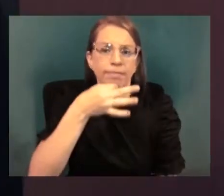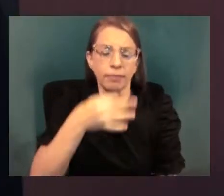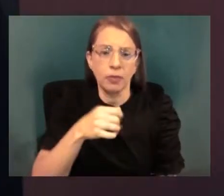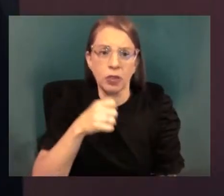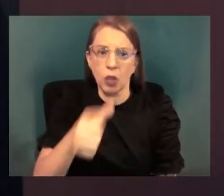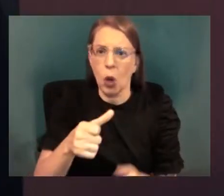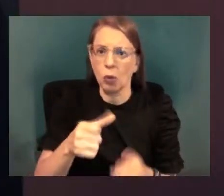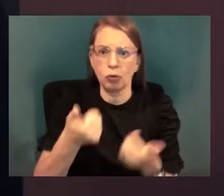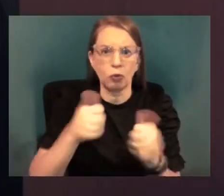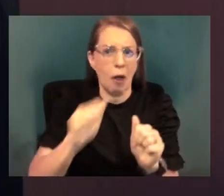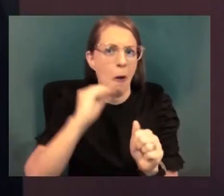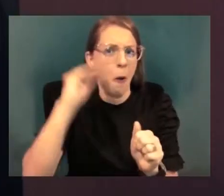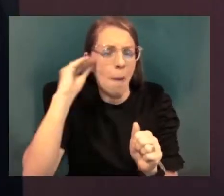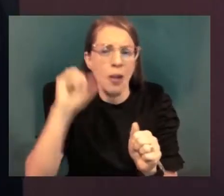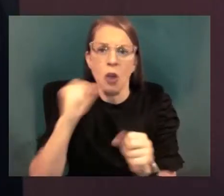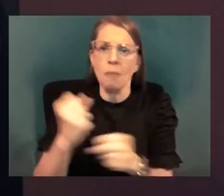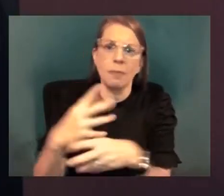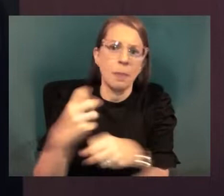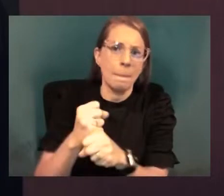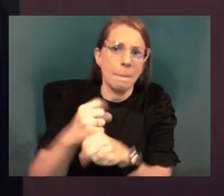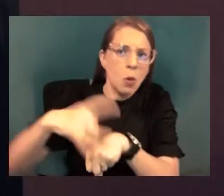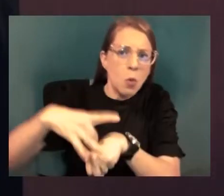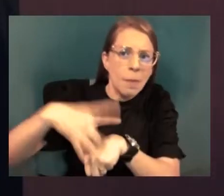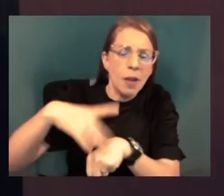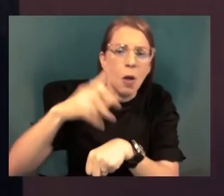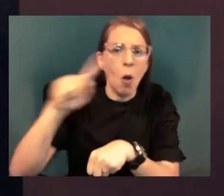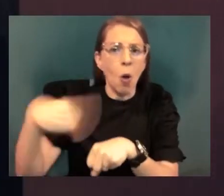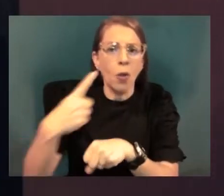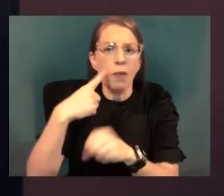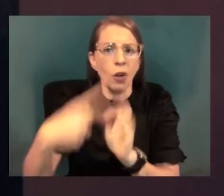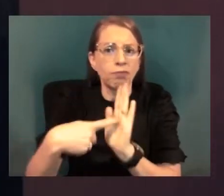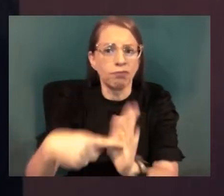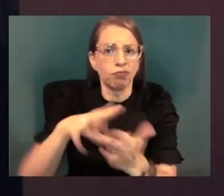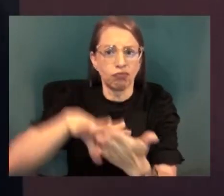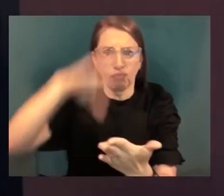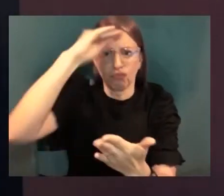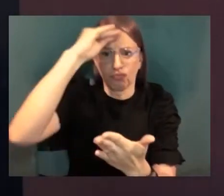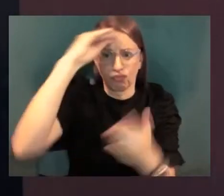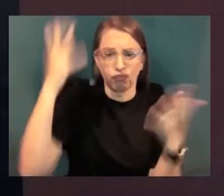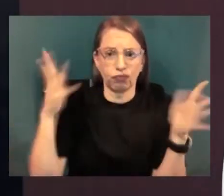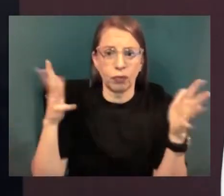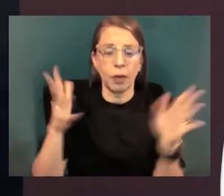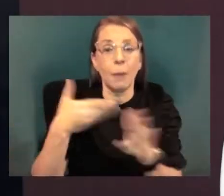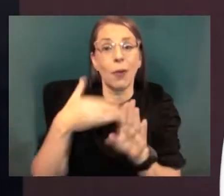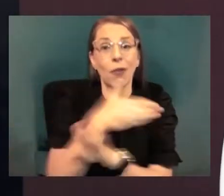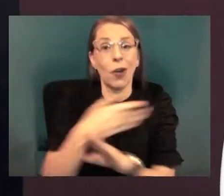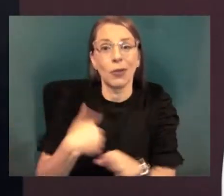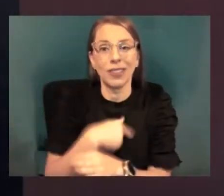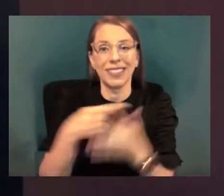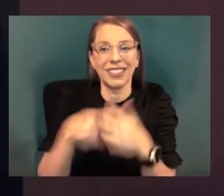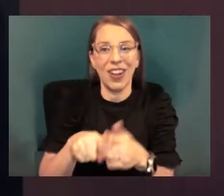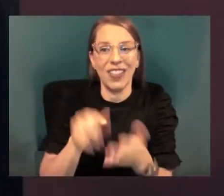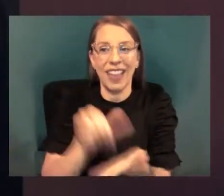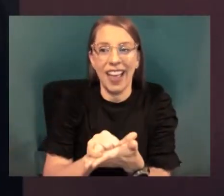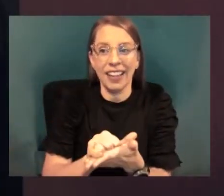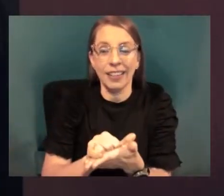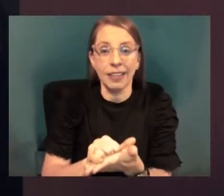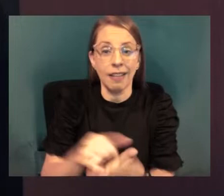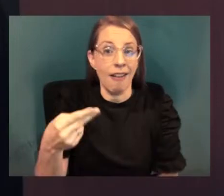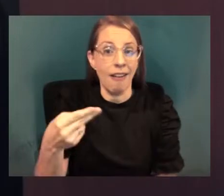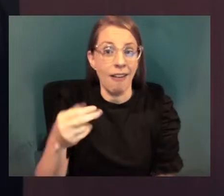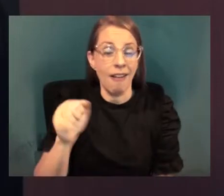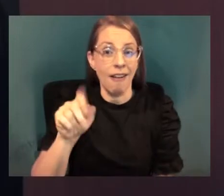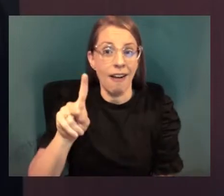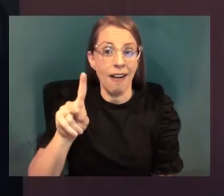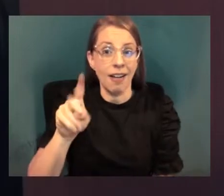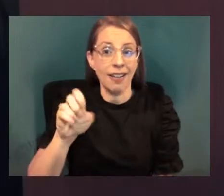up watermelons, etc. This is for demonstration only. Okay, but before we get to that, Hawkeye, you're back on the road again. There's a